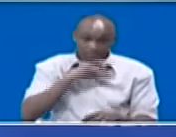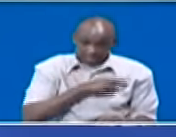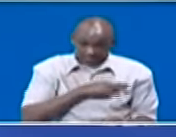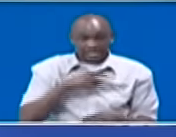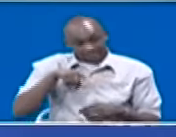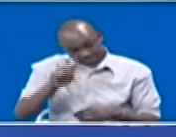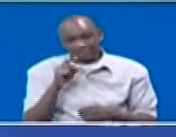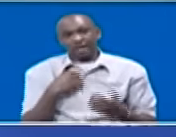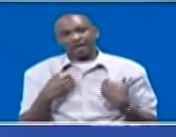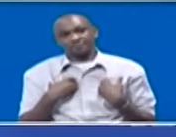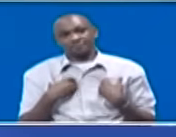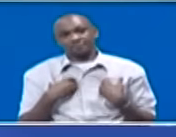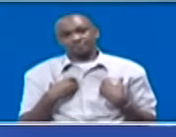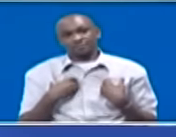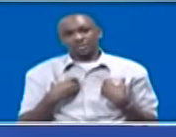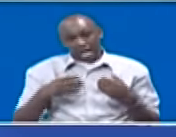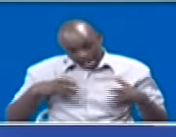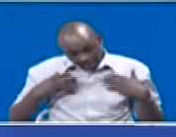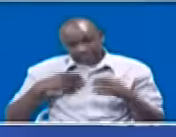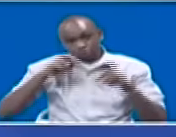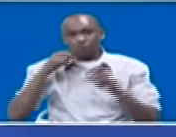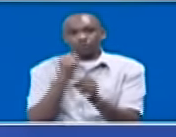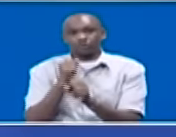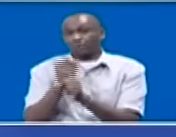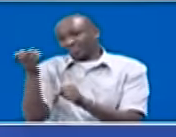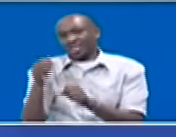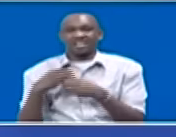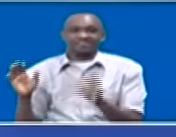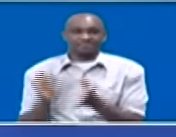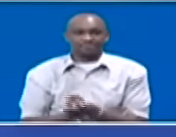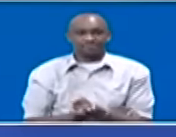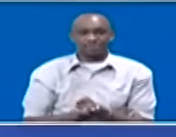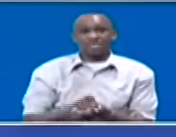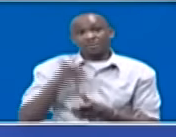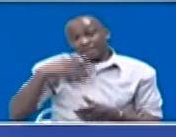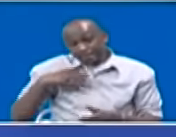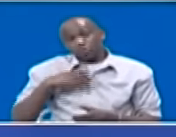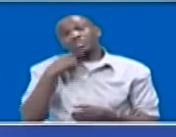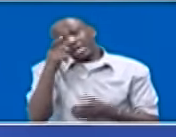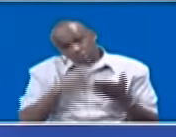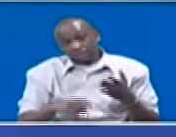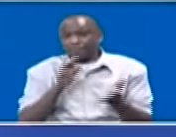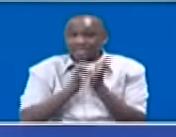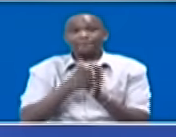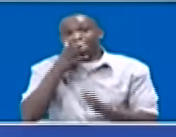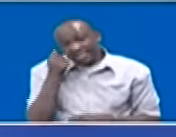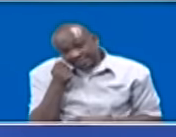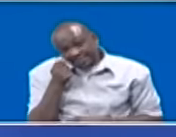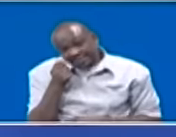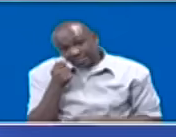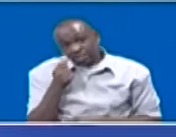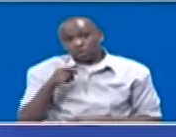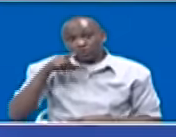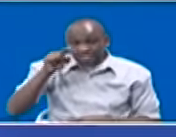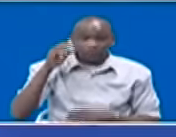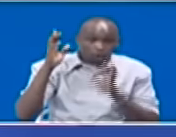for themselves without having to look for a job in the formal sector. We're trying to inspire young people to be the best they can be and not